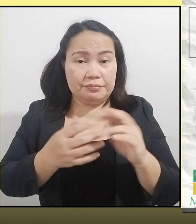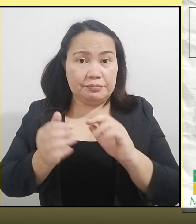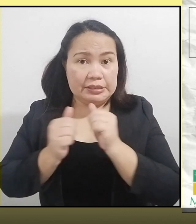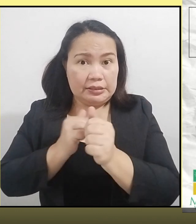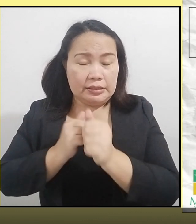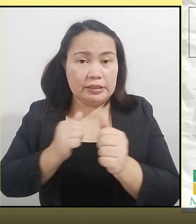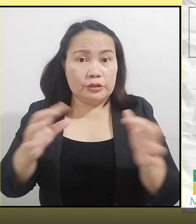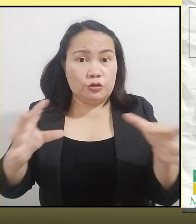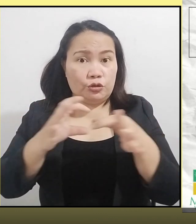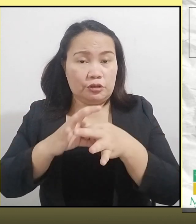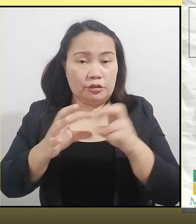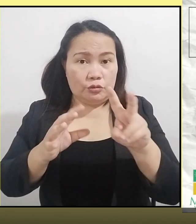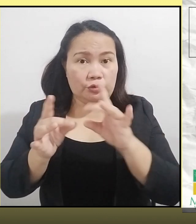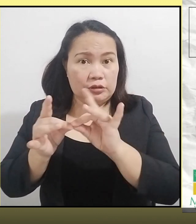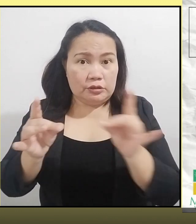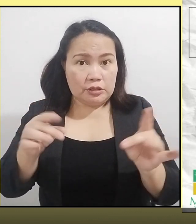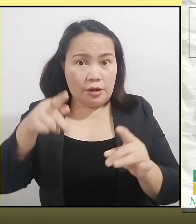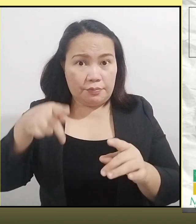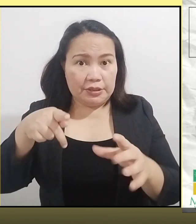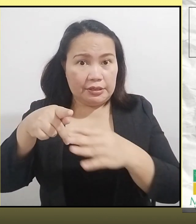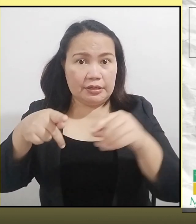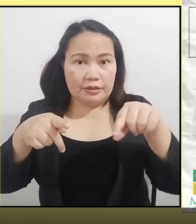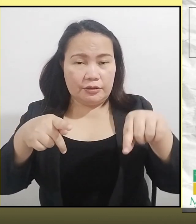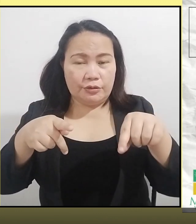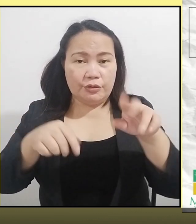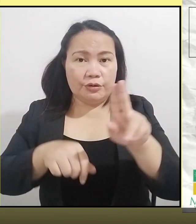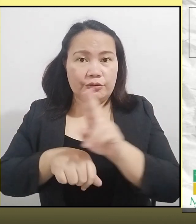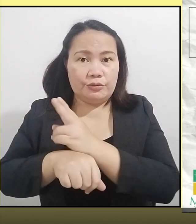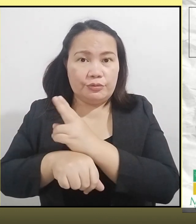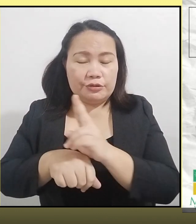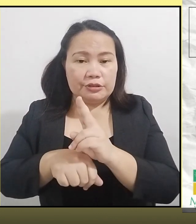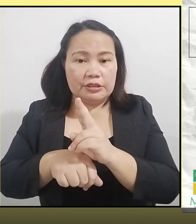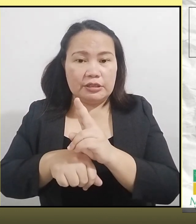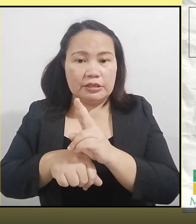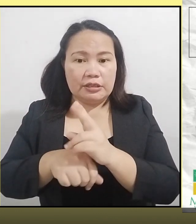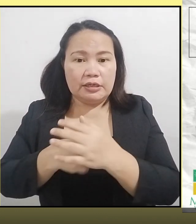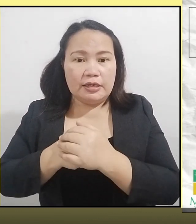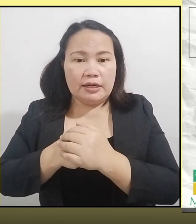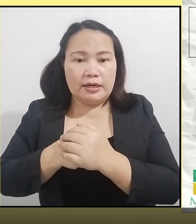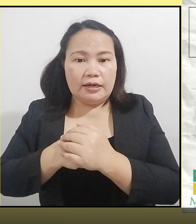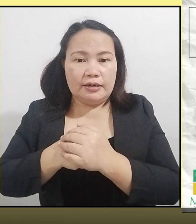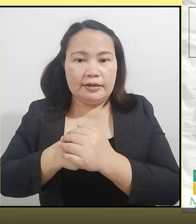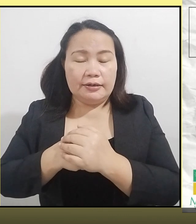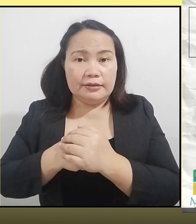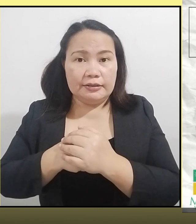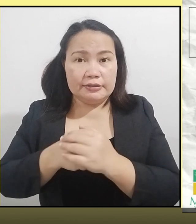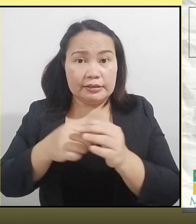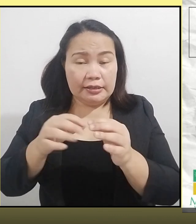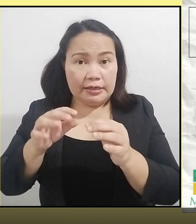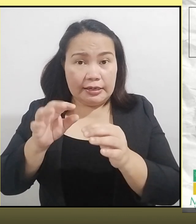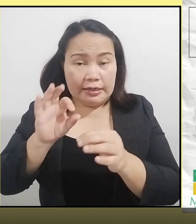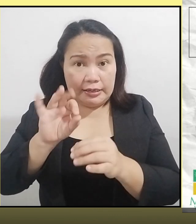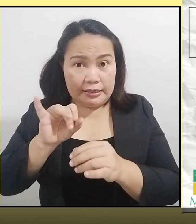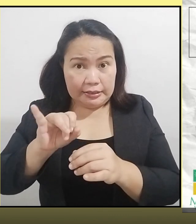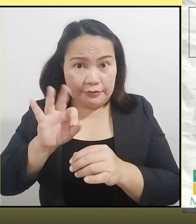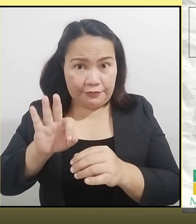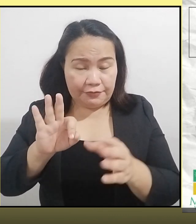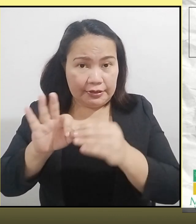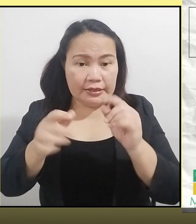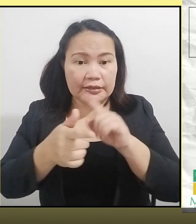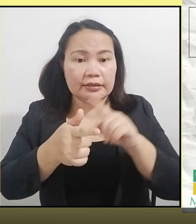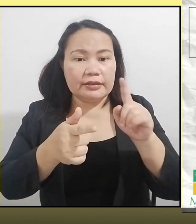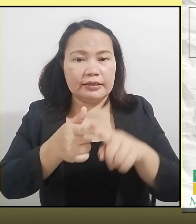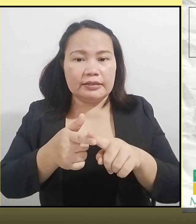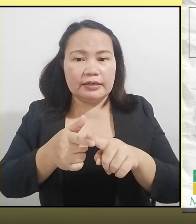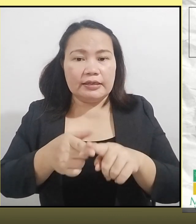by joining two statements, P and Q, using the words F and then. The P statement is called the hypothesis